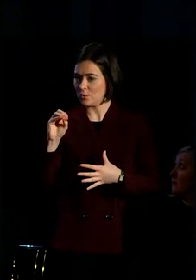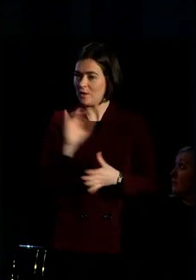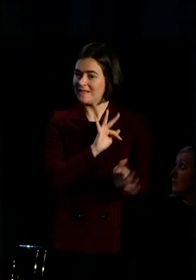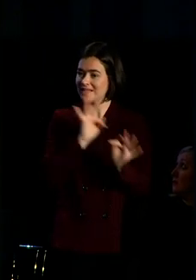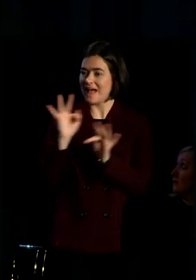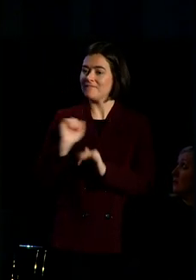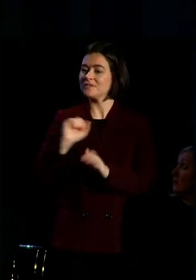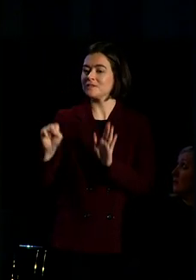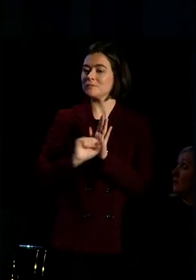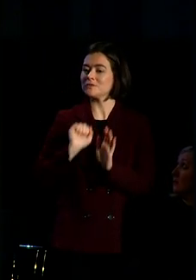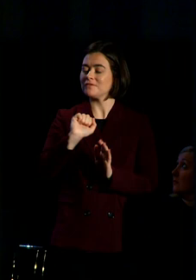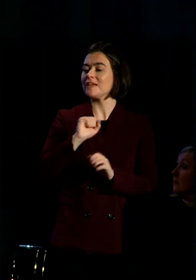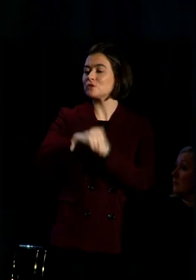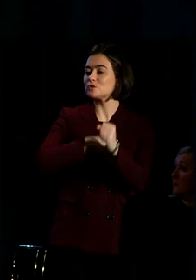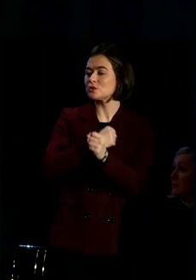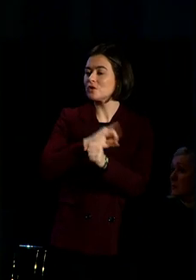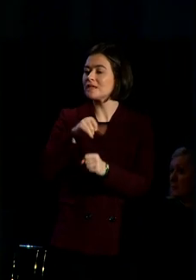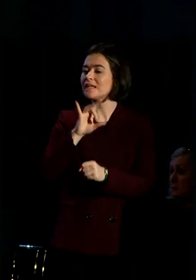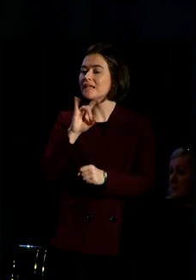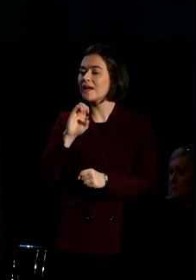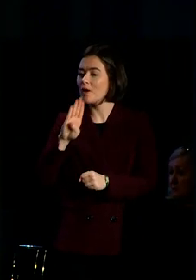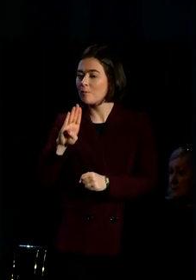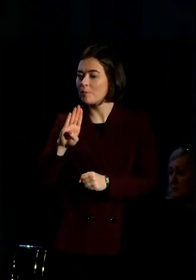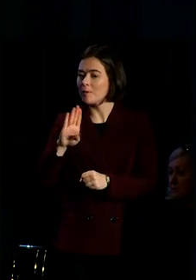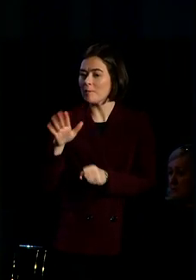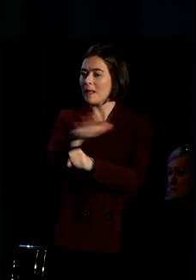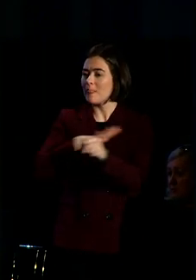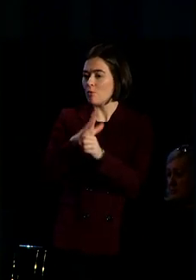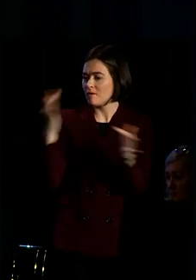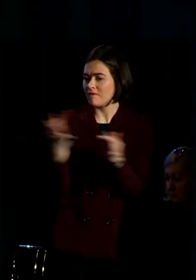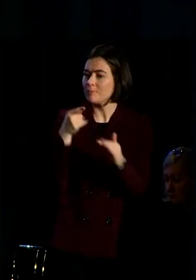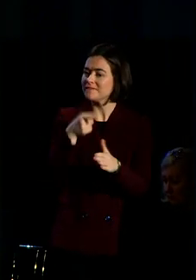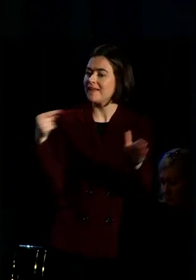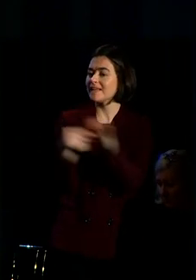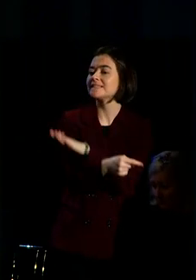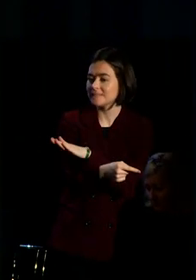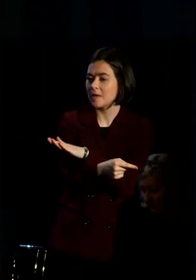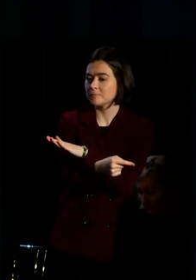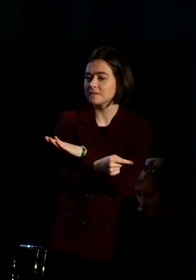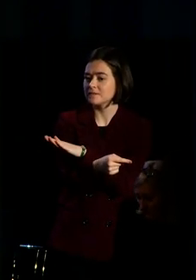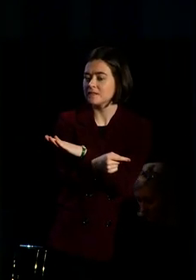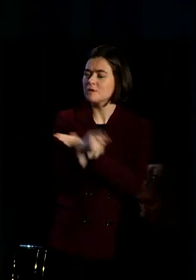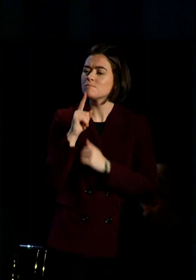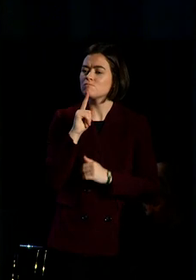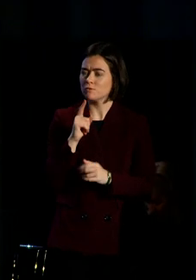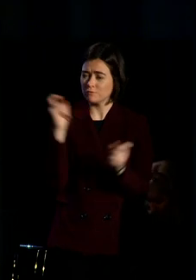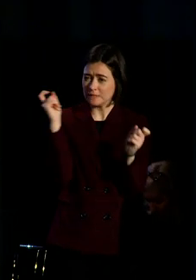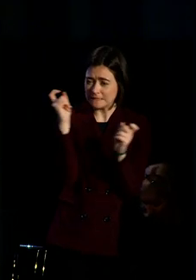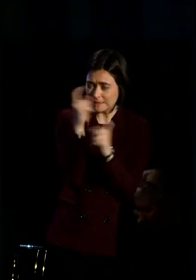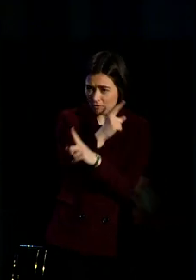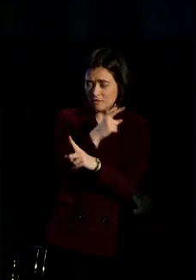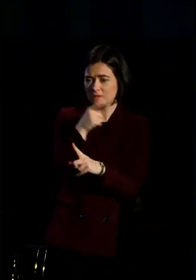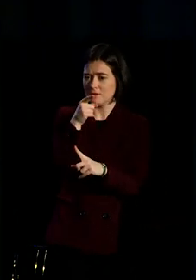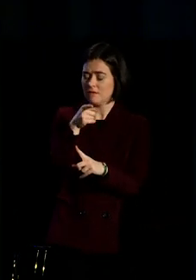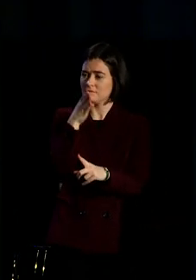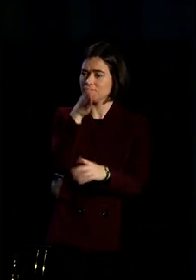Jakob by local farmers, the Alchiler family escaped. With much difficulty, they made their way